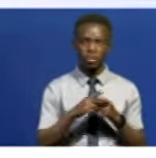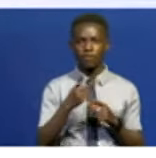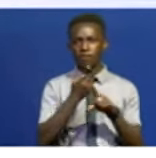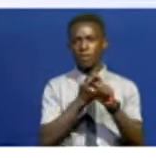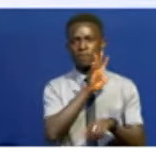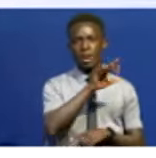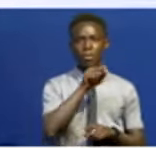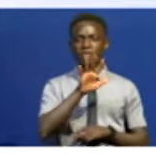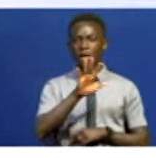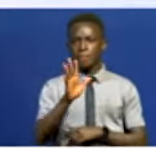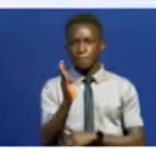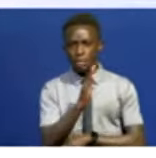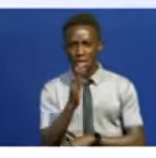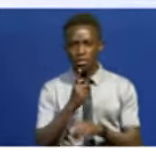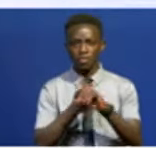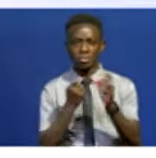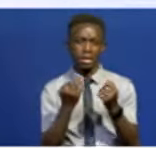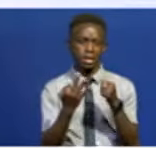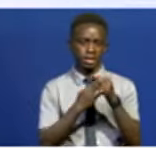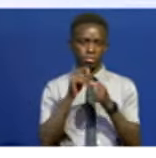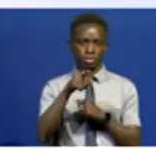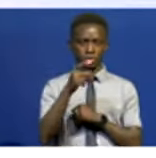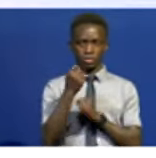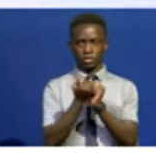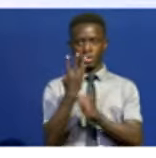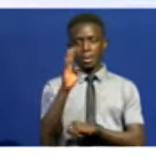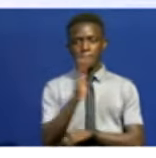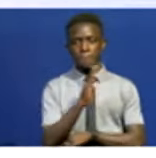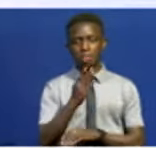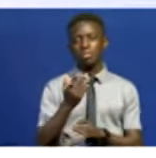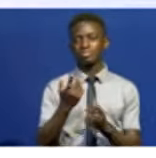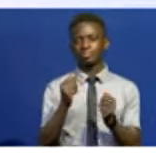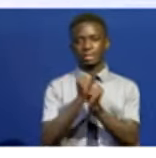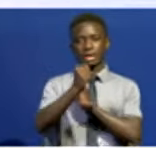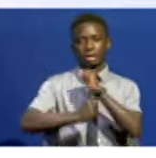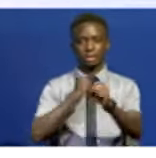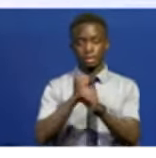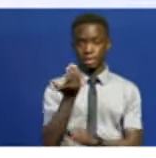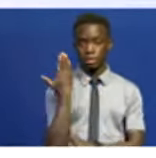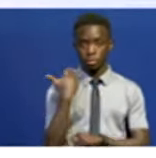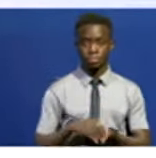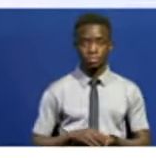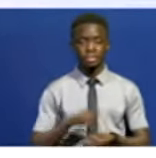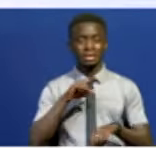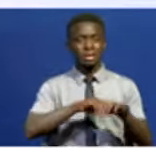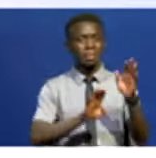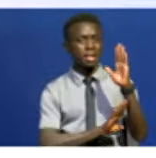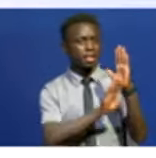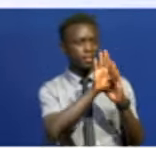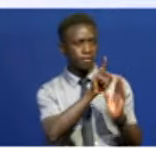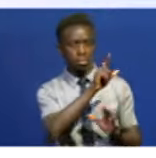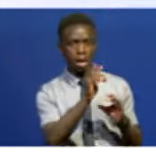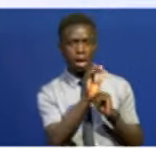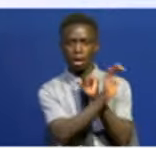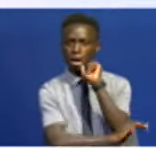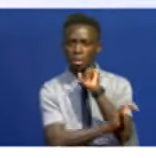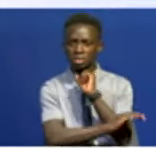about $814 billion, a decade earlier. While developing countries' markets are